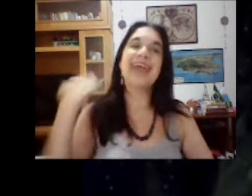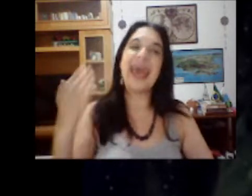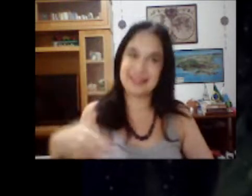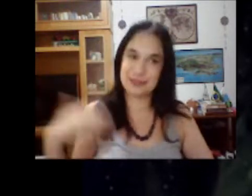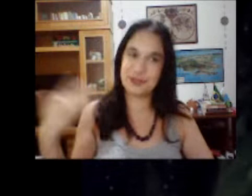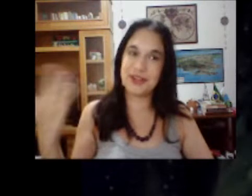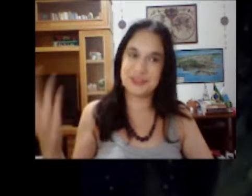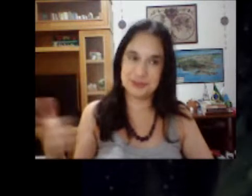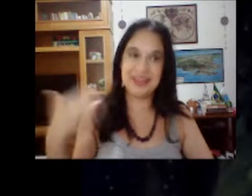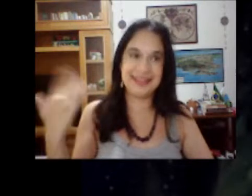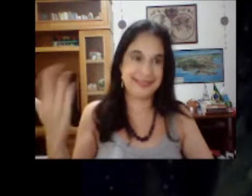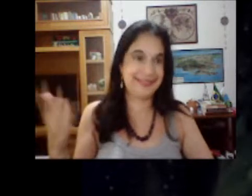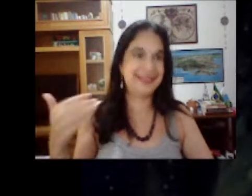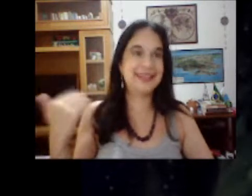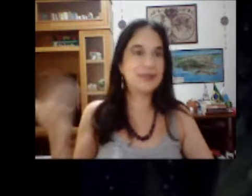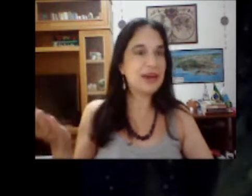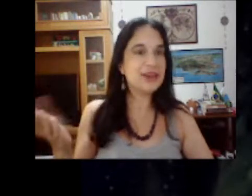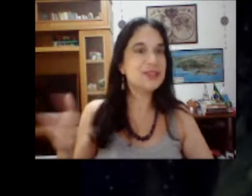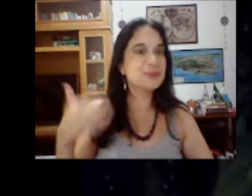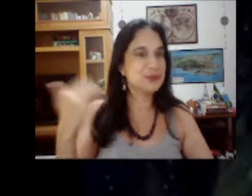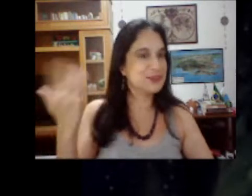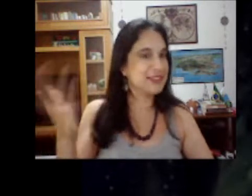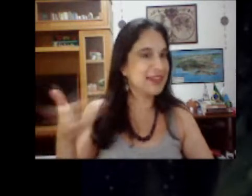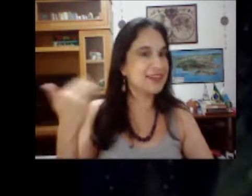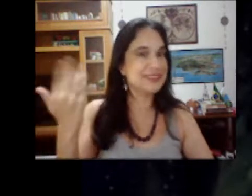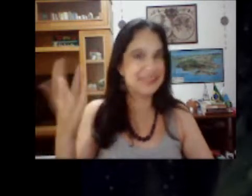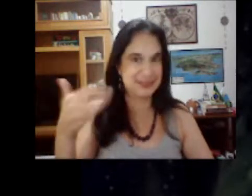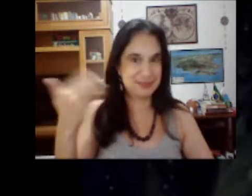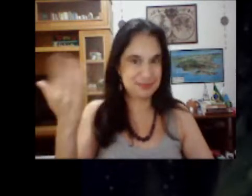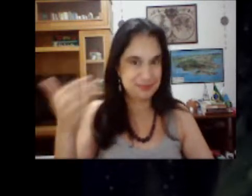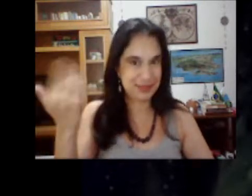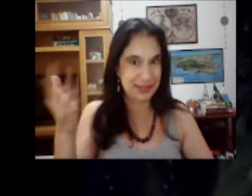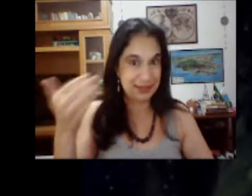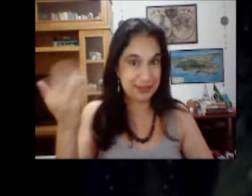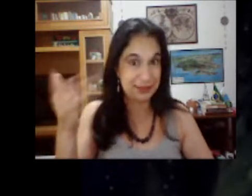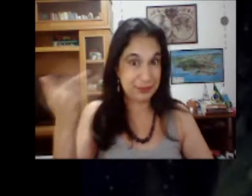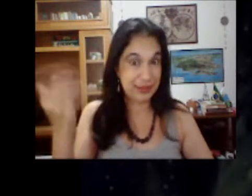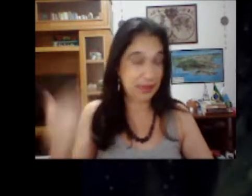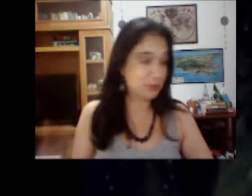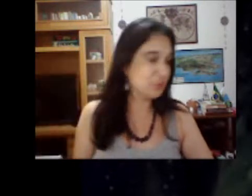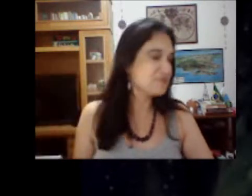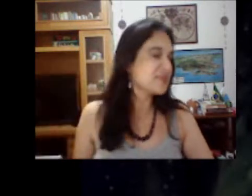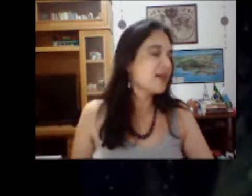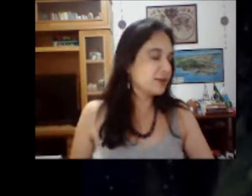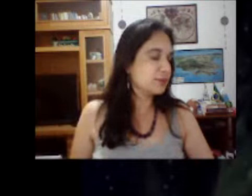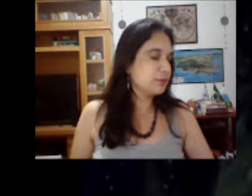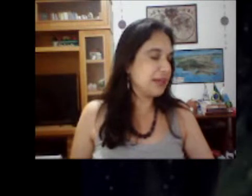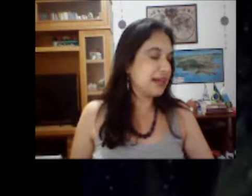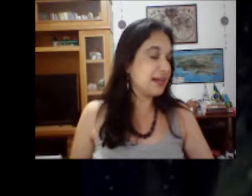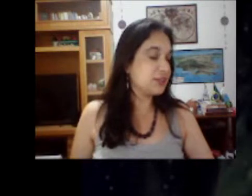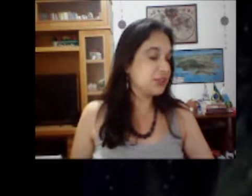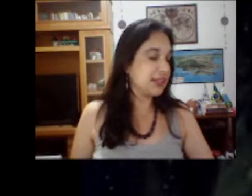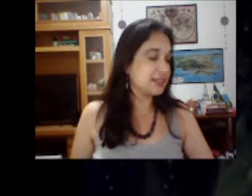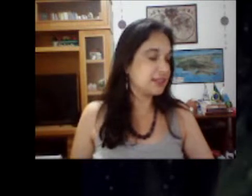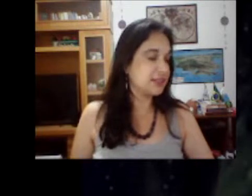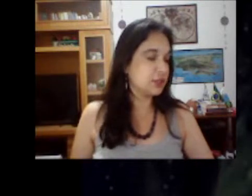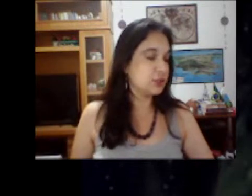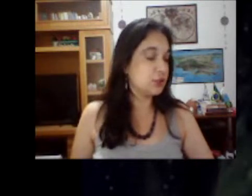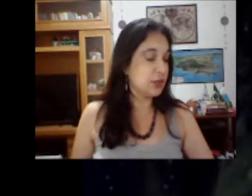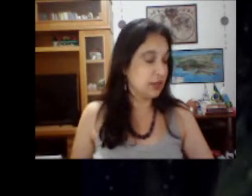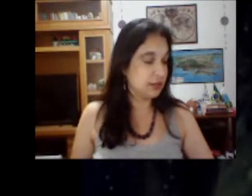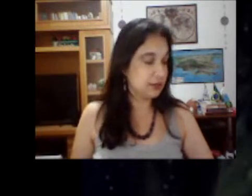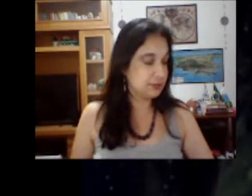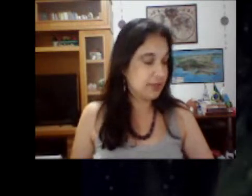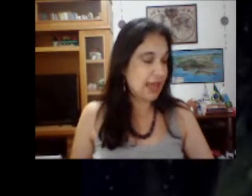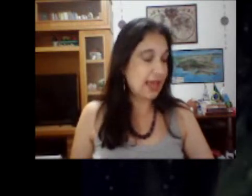the act of consummating the marriage, producing heirs and what have you. Because she is still